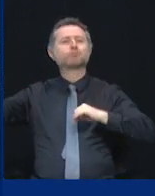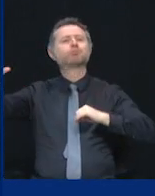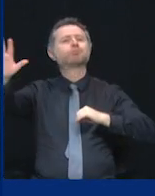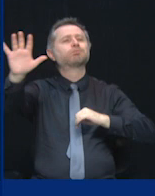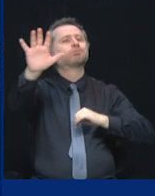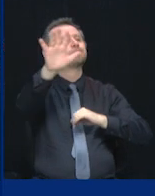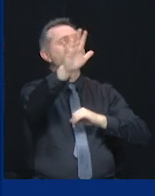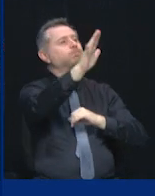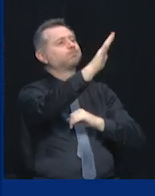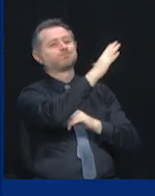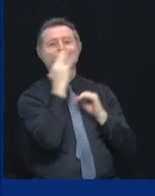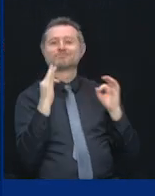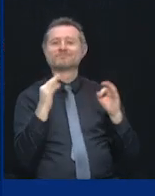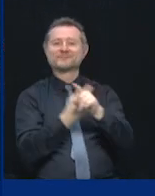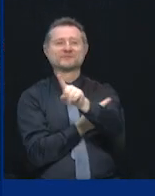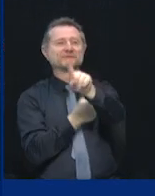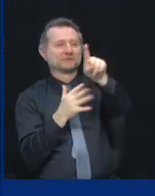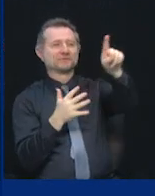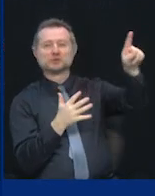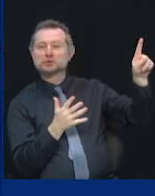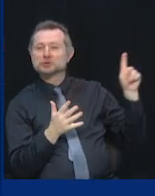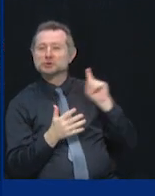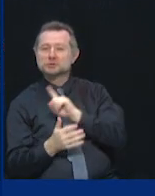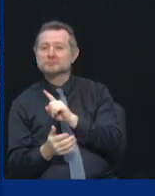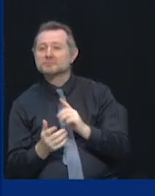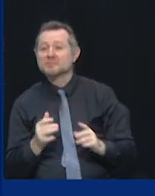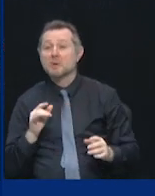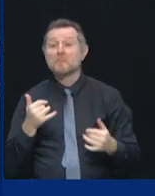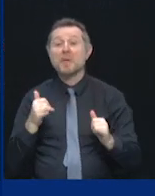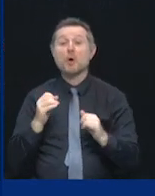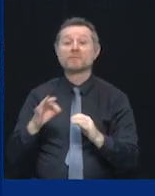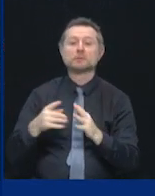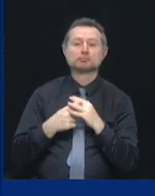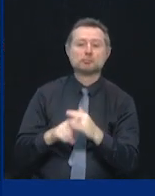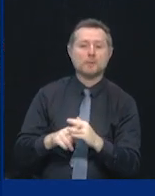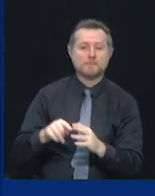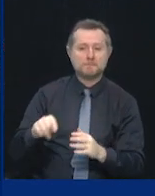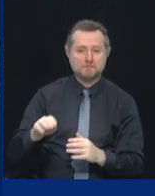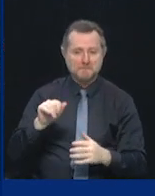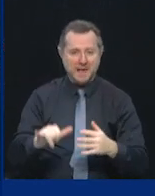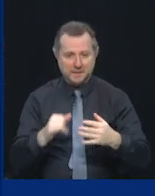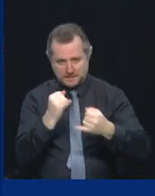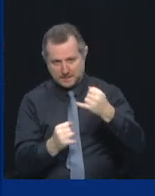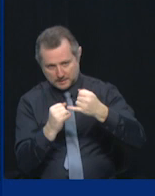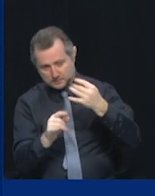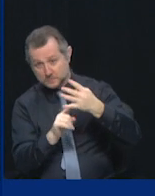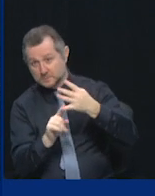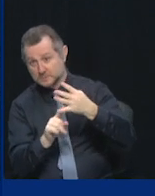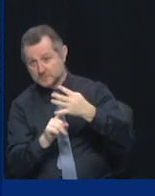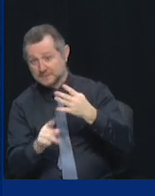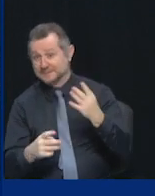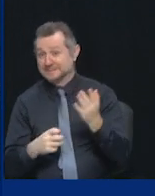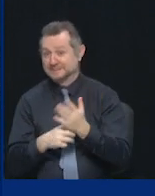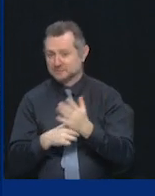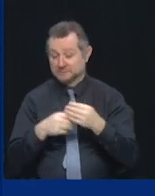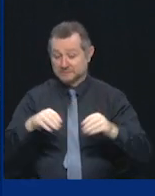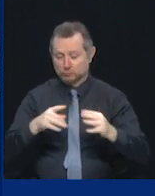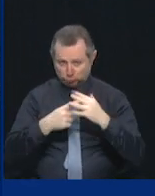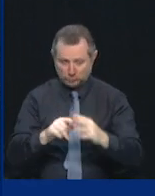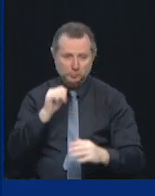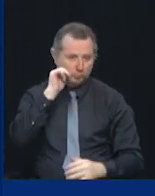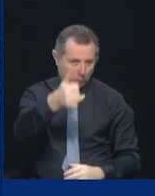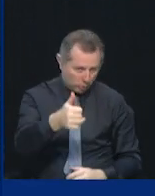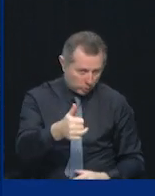the playoffs start the end of May. Tickets will go on sale tomorrow. The Islanders needed to